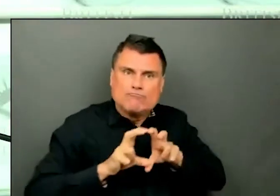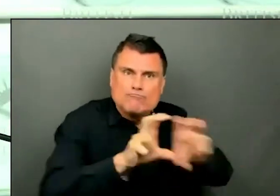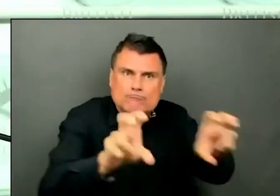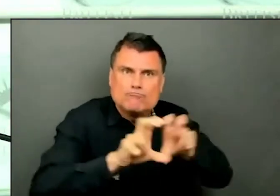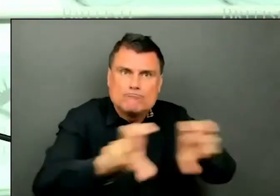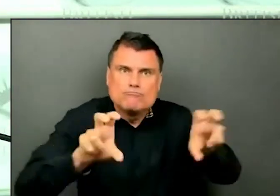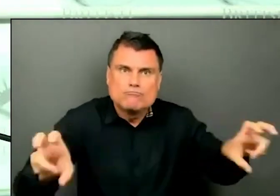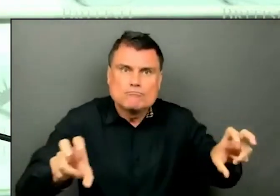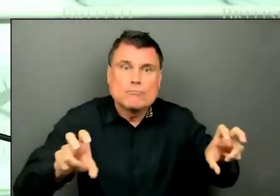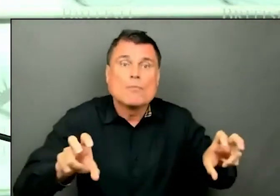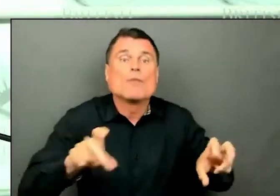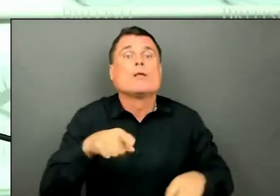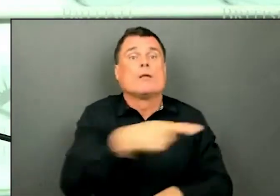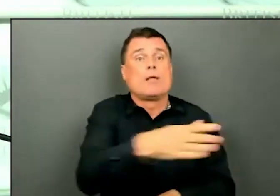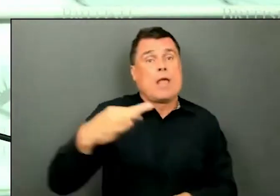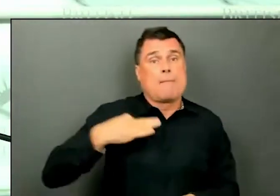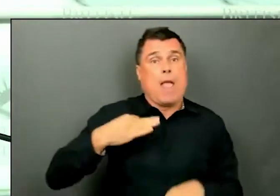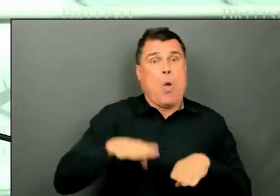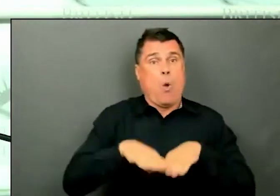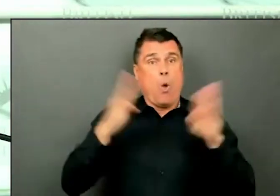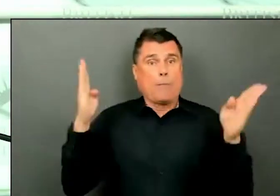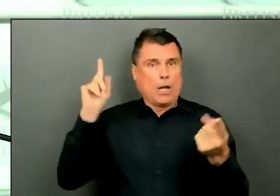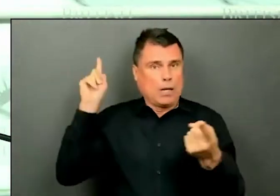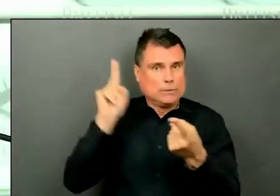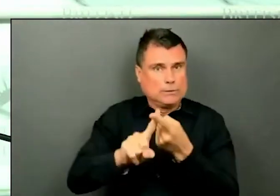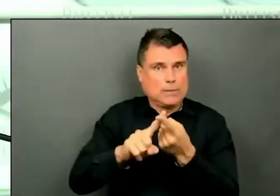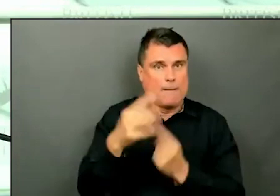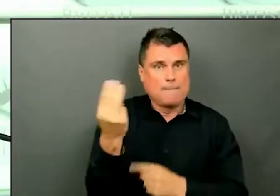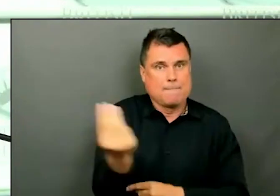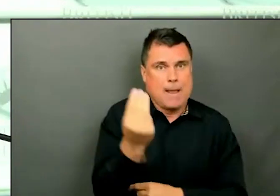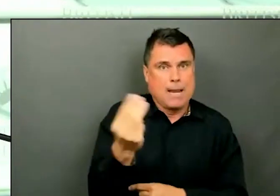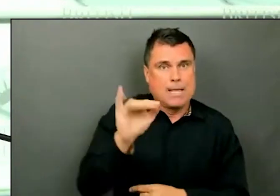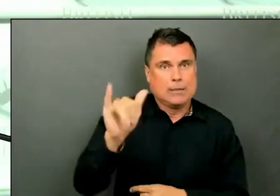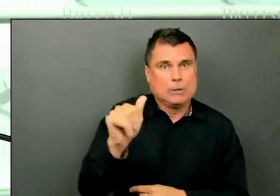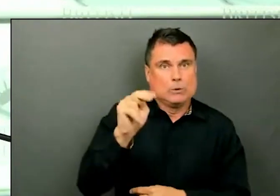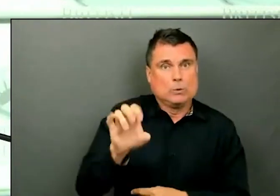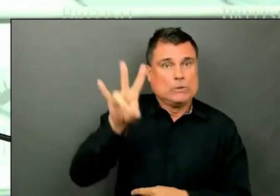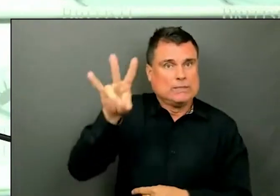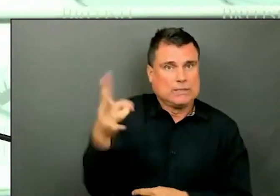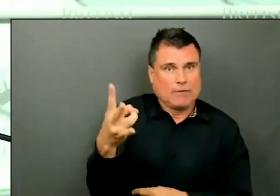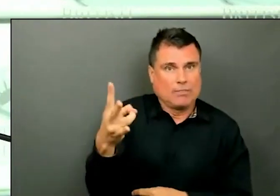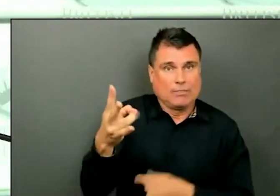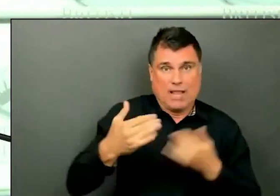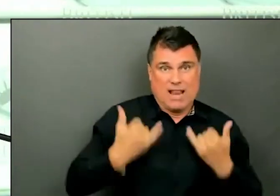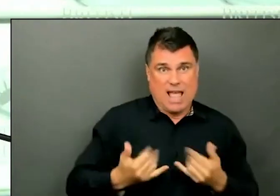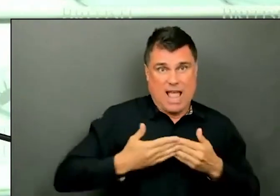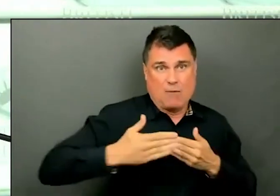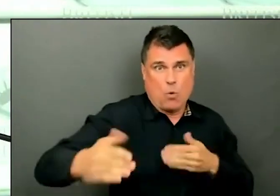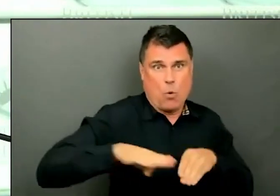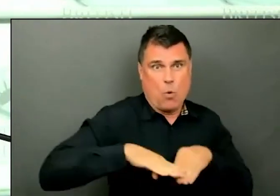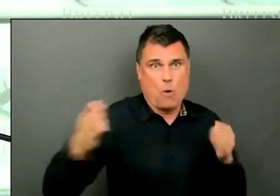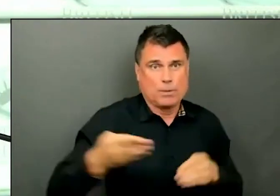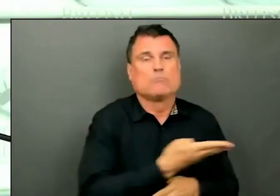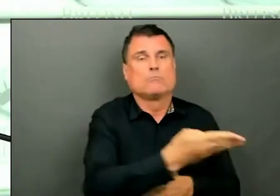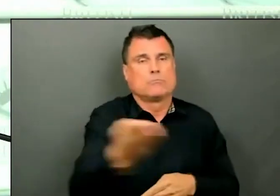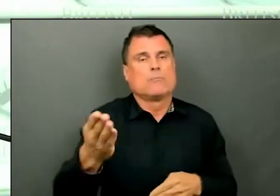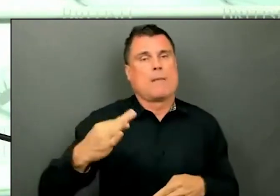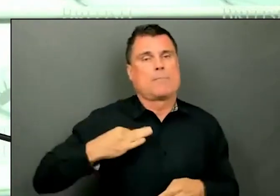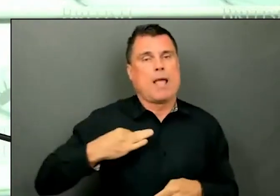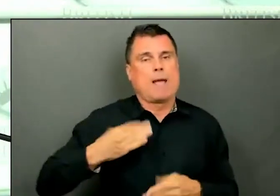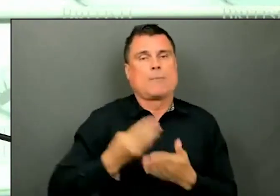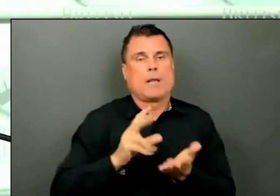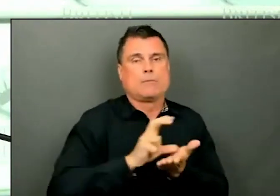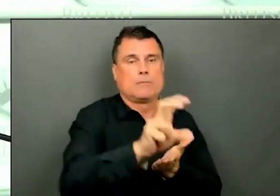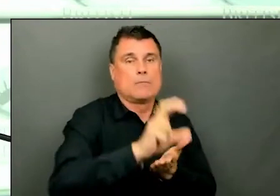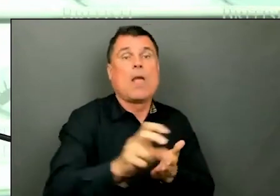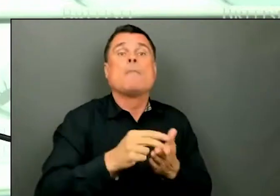Monday, June 7th, with funds provided by July 2021. I strongly encourage organizations to apply because we want